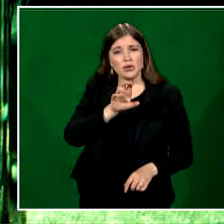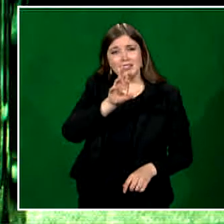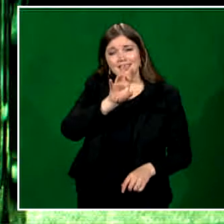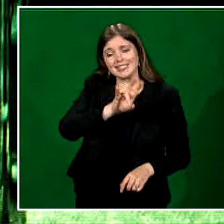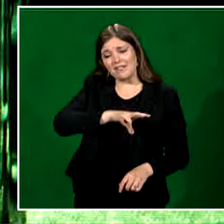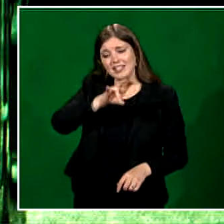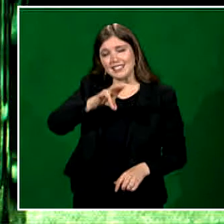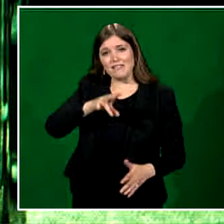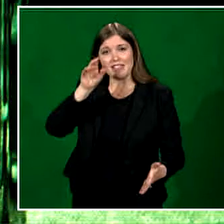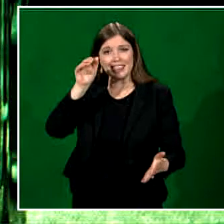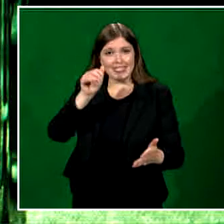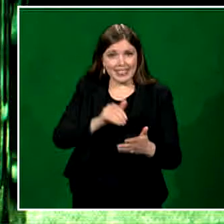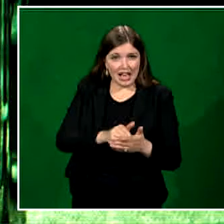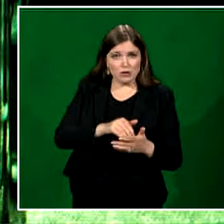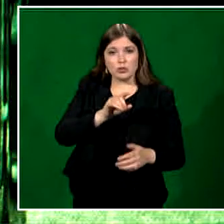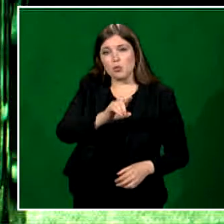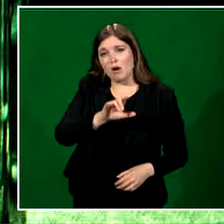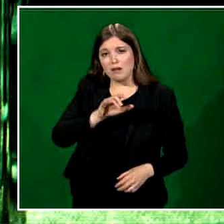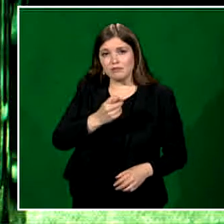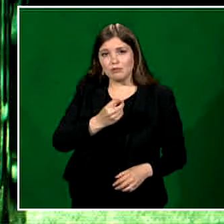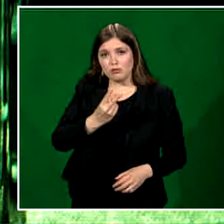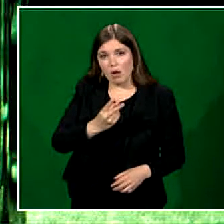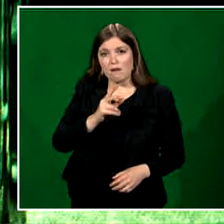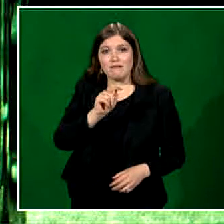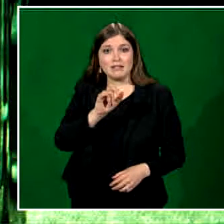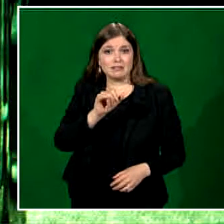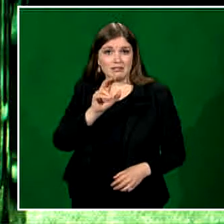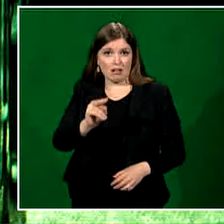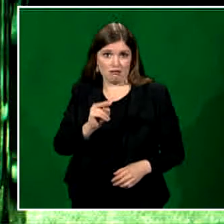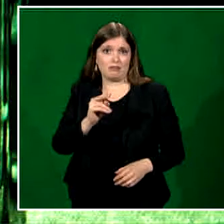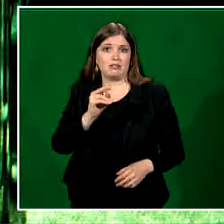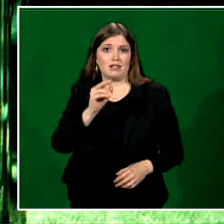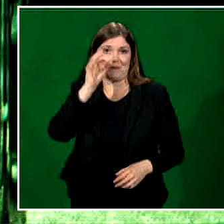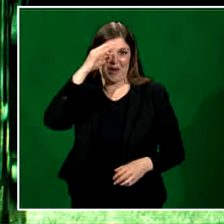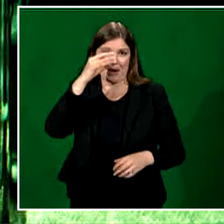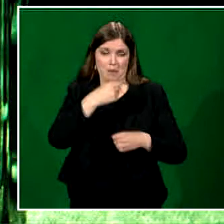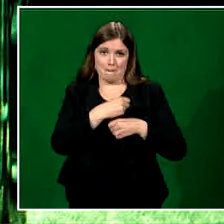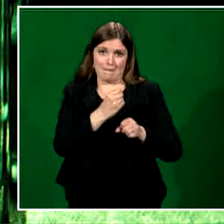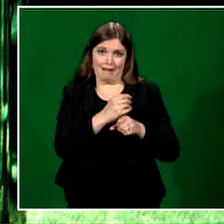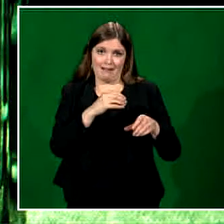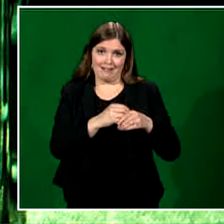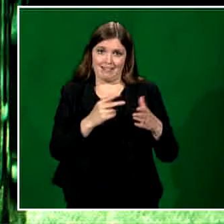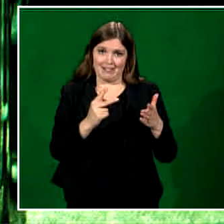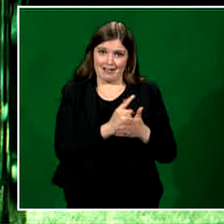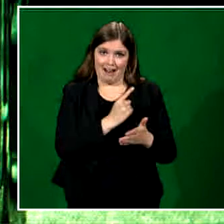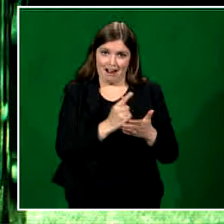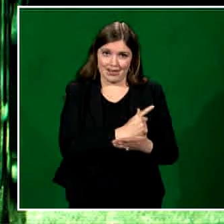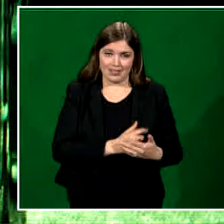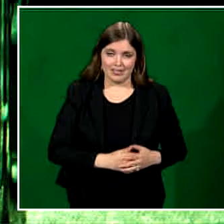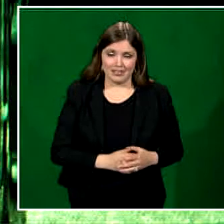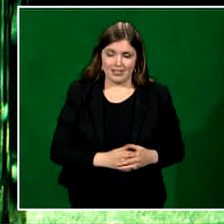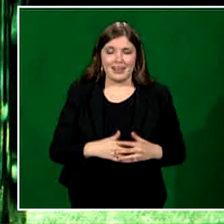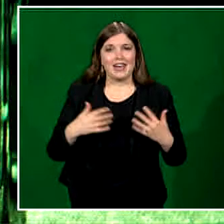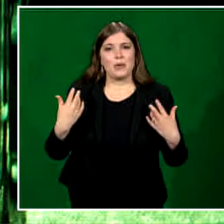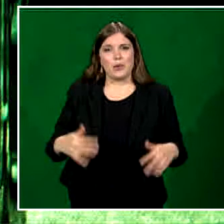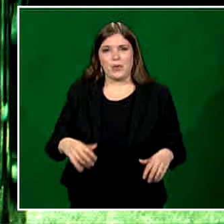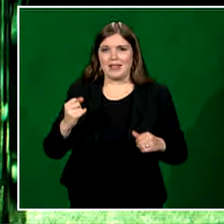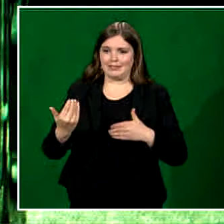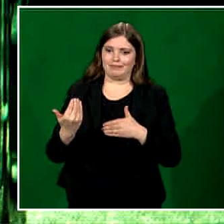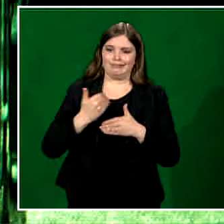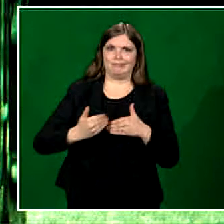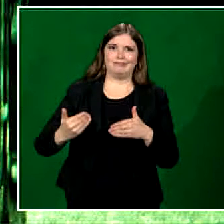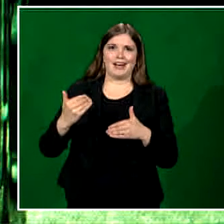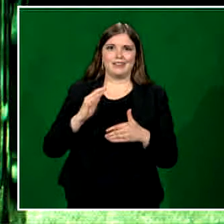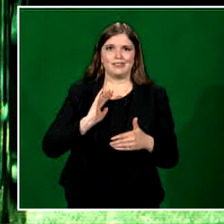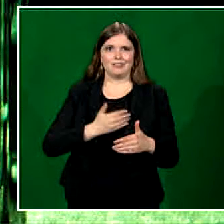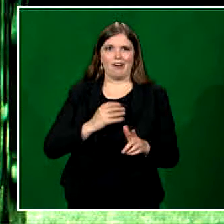677,122 metric tons of pineapple produced annually in Ghana. This becomes a nuisance to the environment.